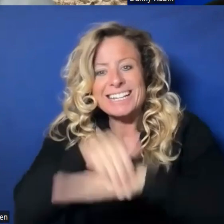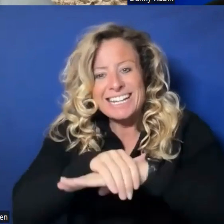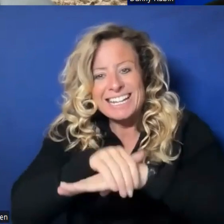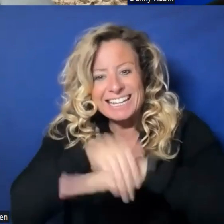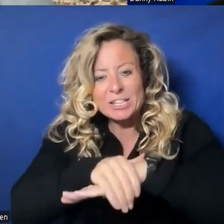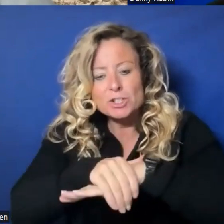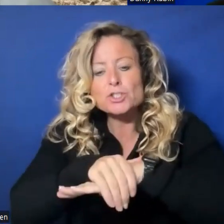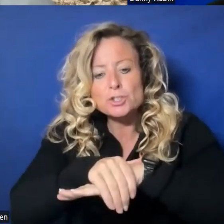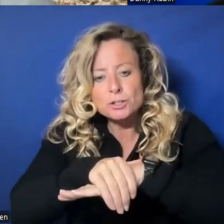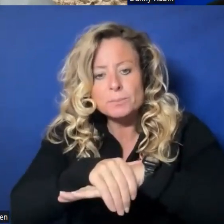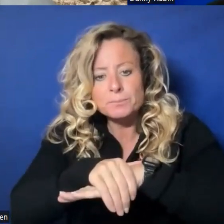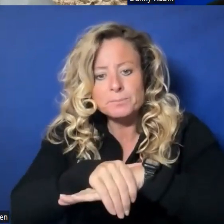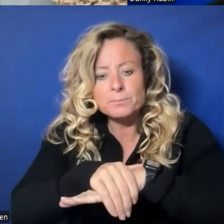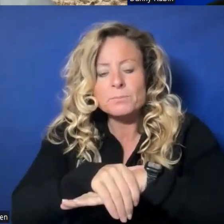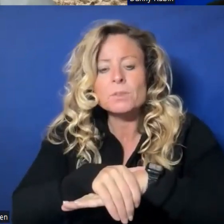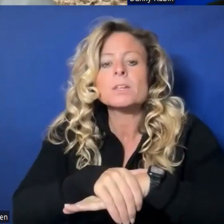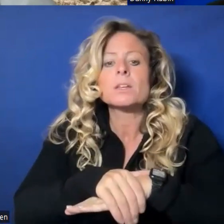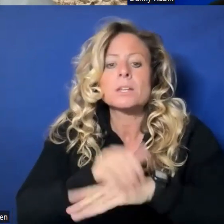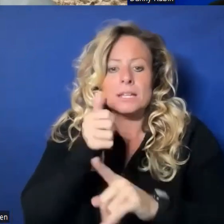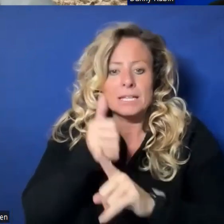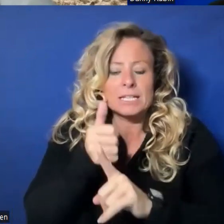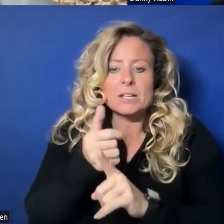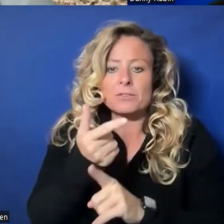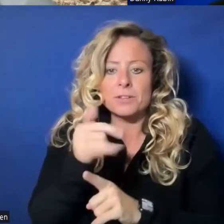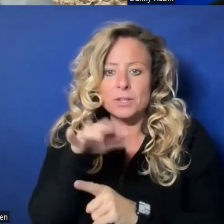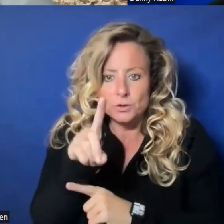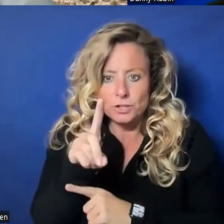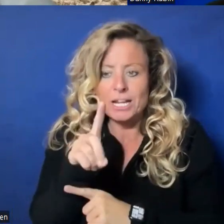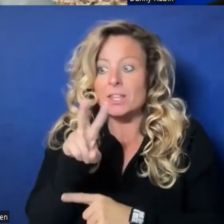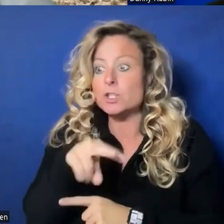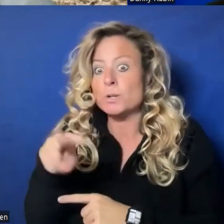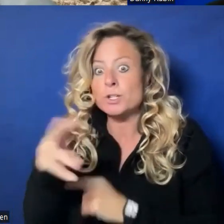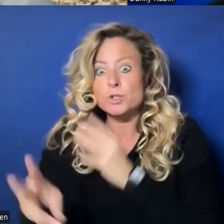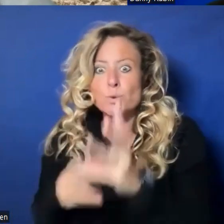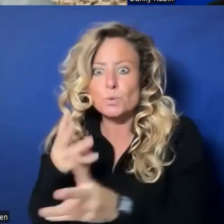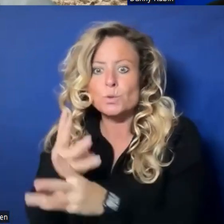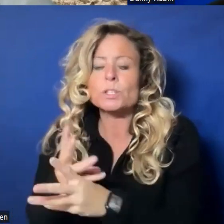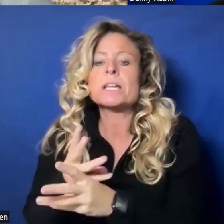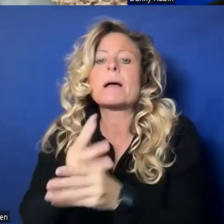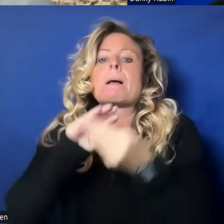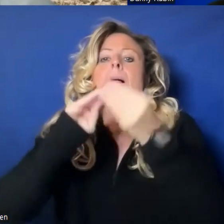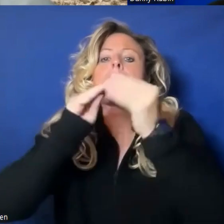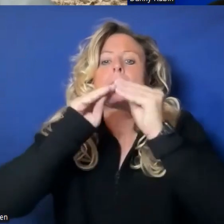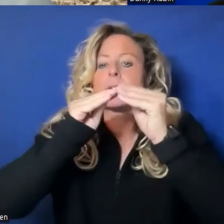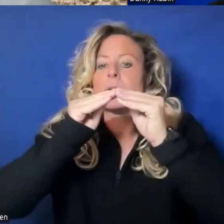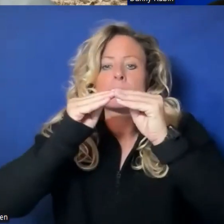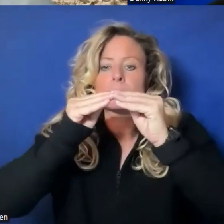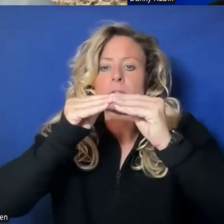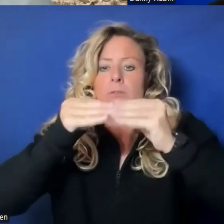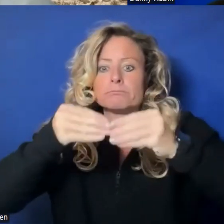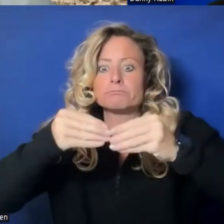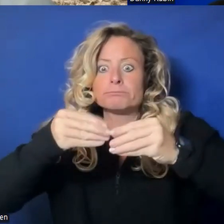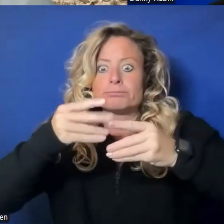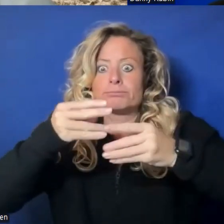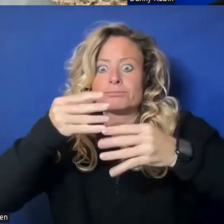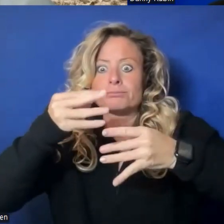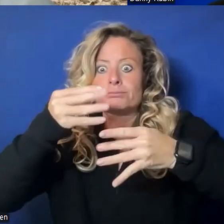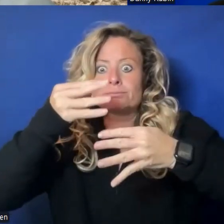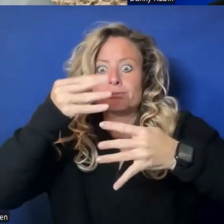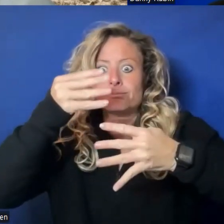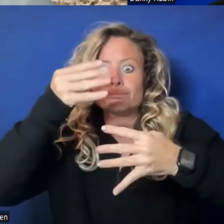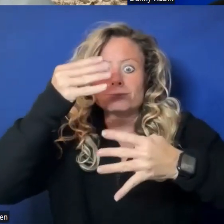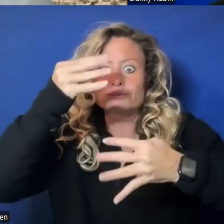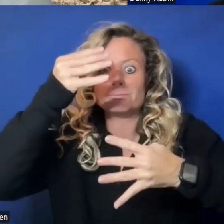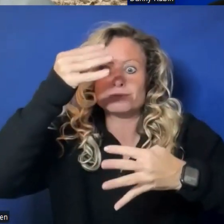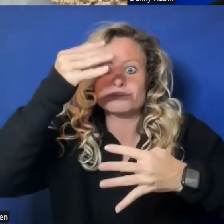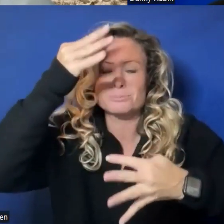hold the 22 words, then the number is going high as billions